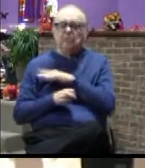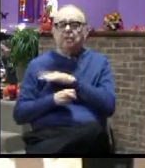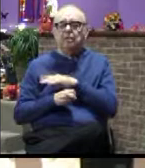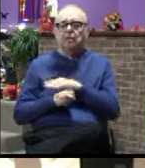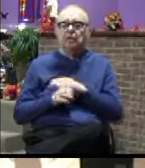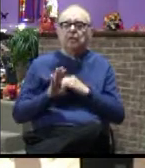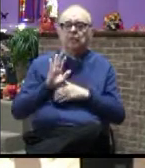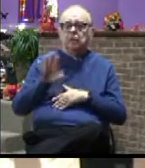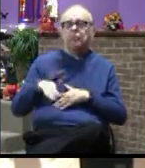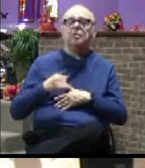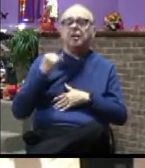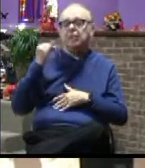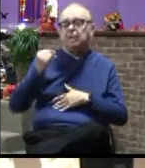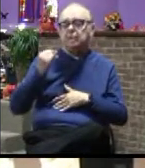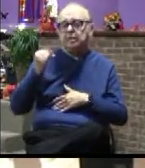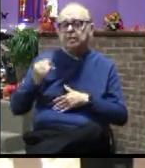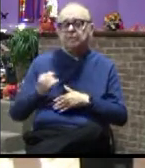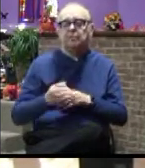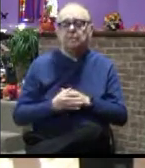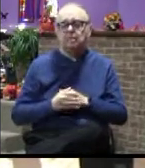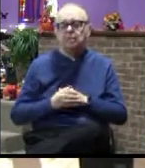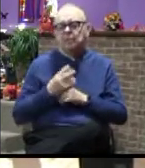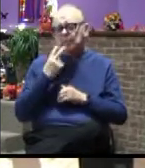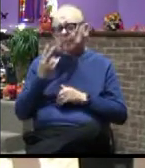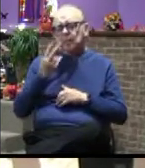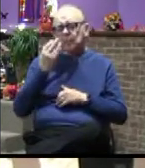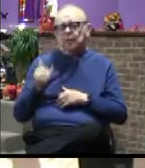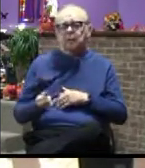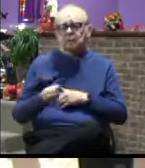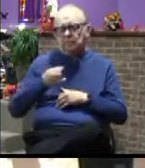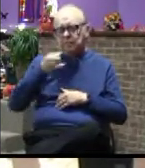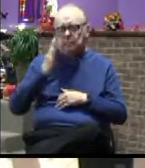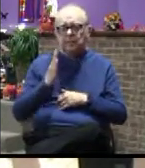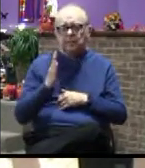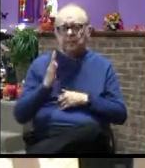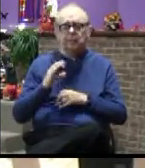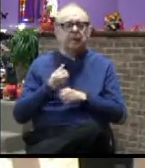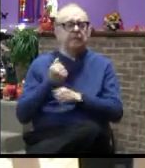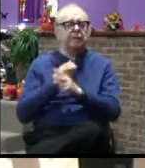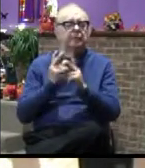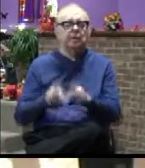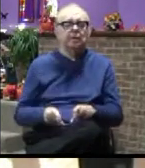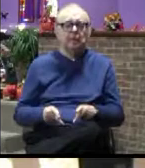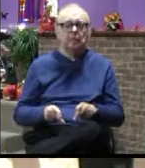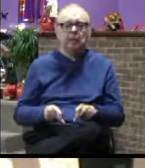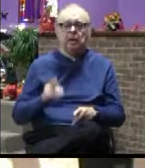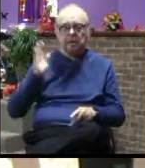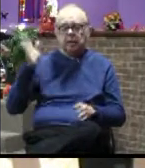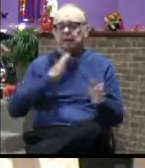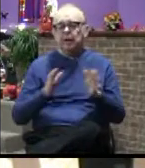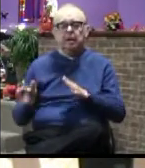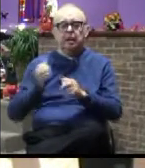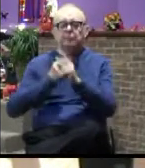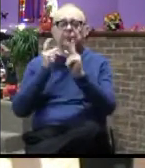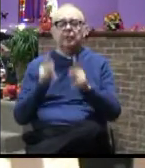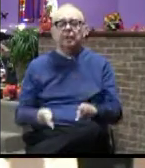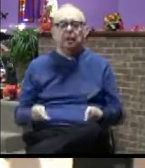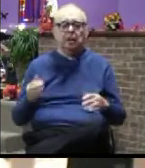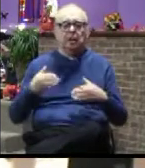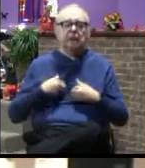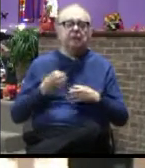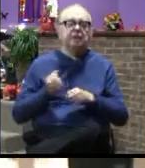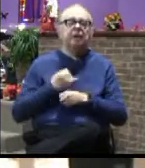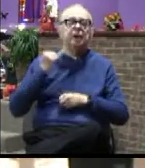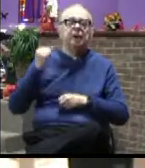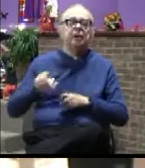your inheritance. You see, because when God created each and every one of us, his intention was that each and every one of